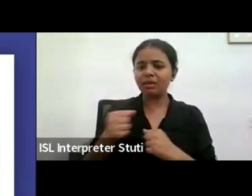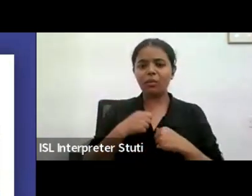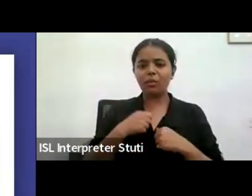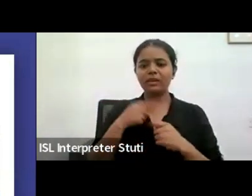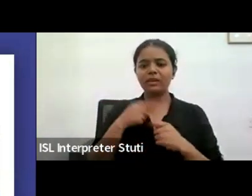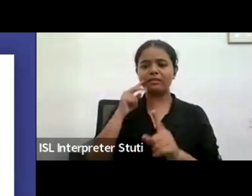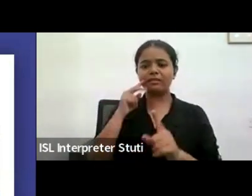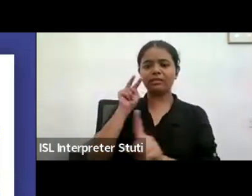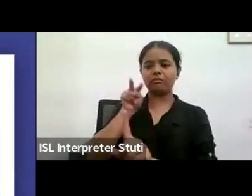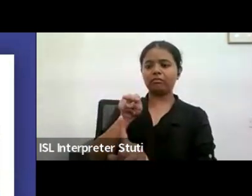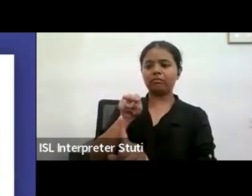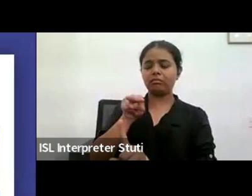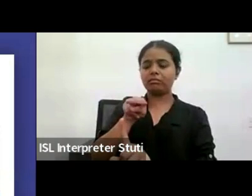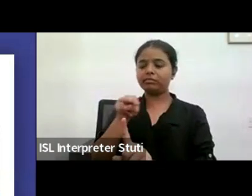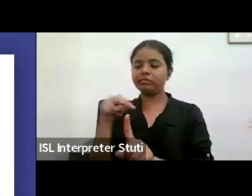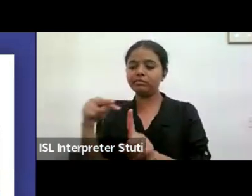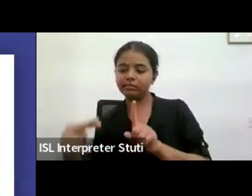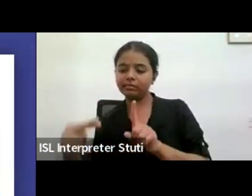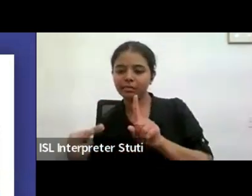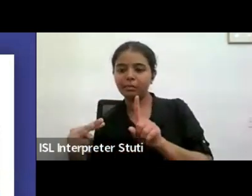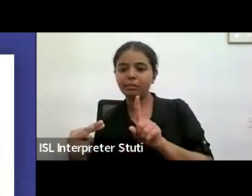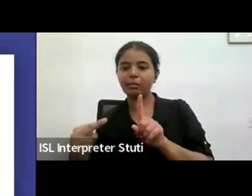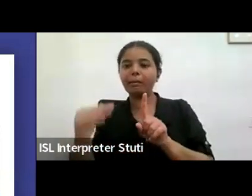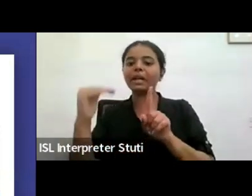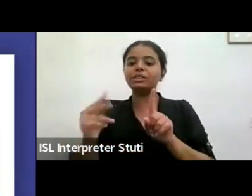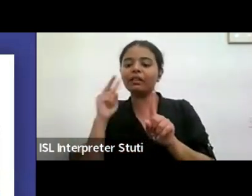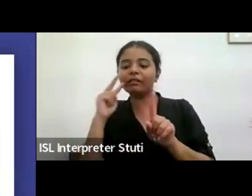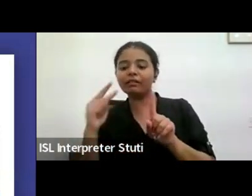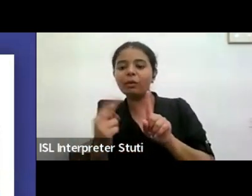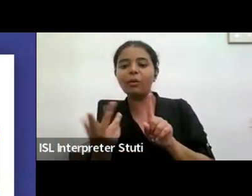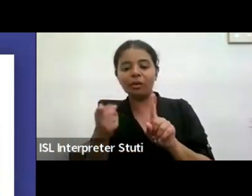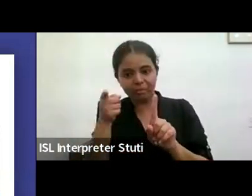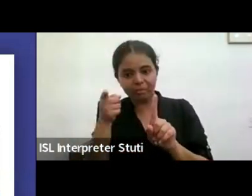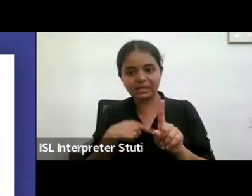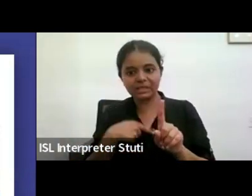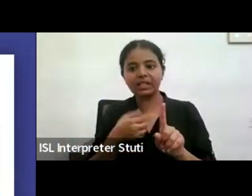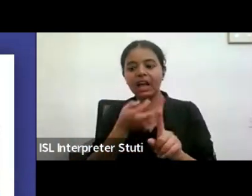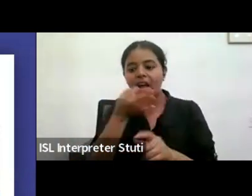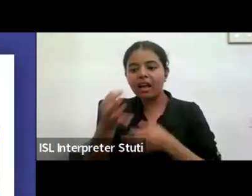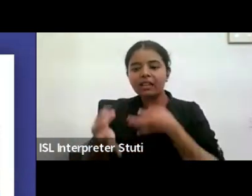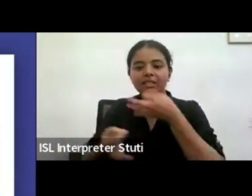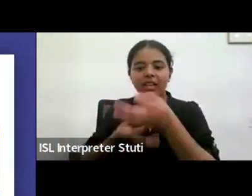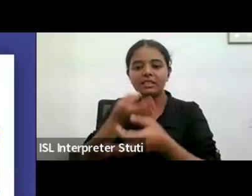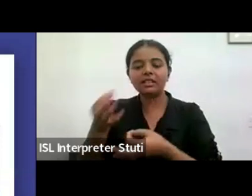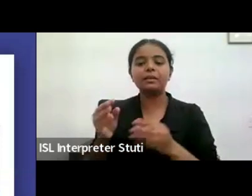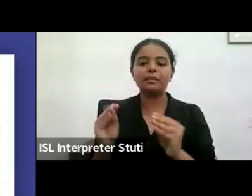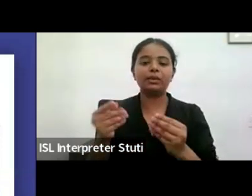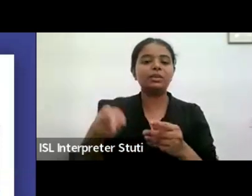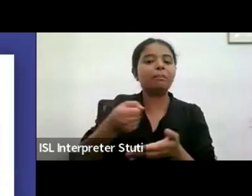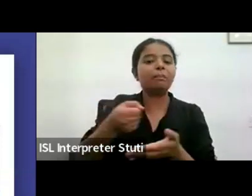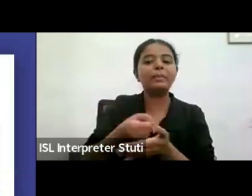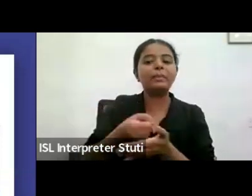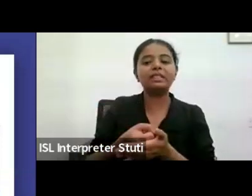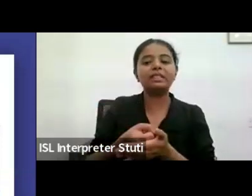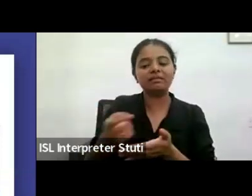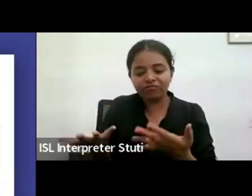plans, even when we are talking about reintegration, because this is the basis of inclusion into a